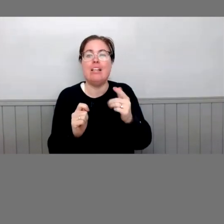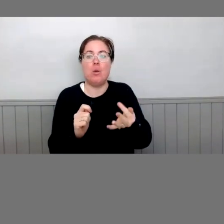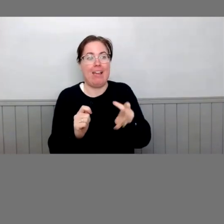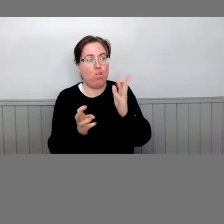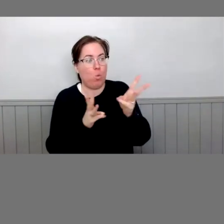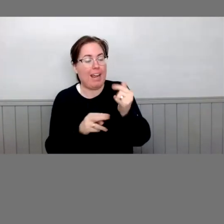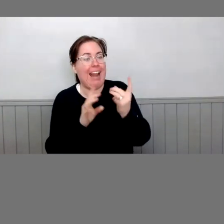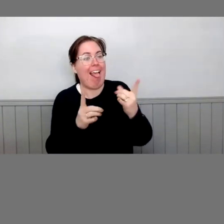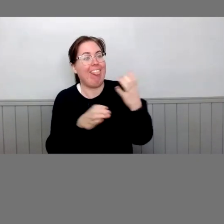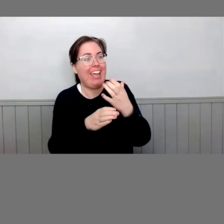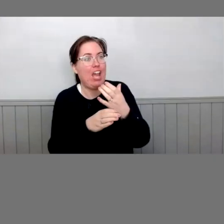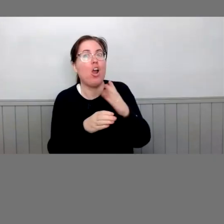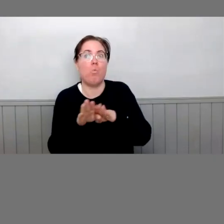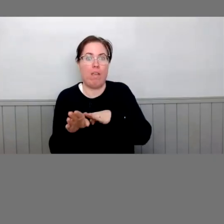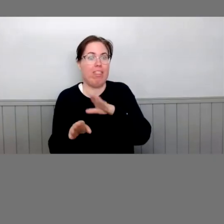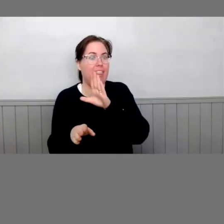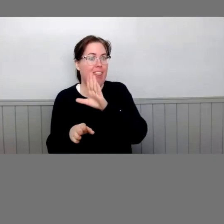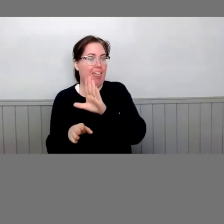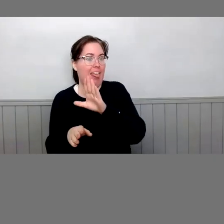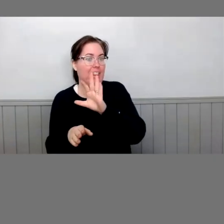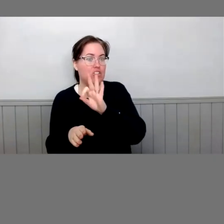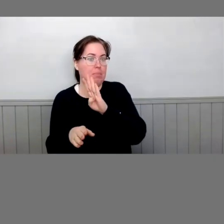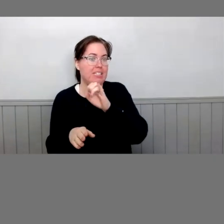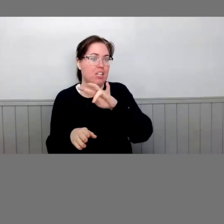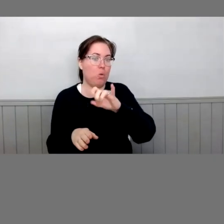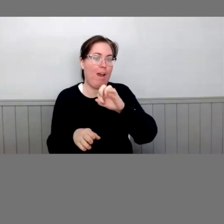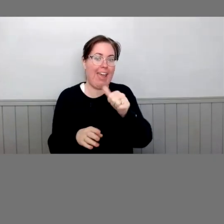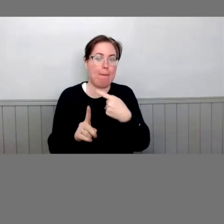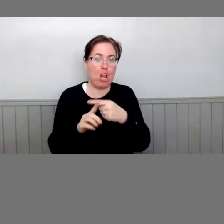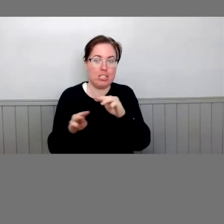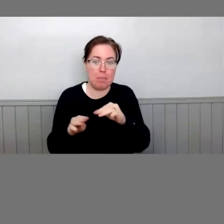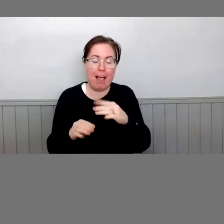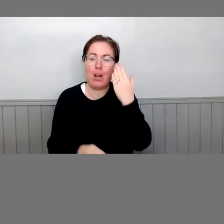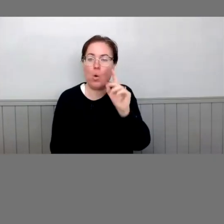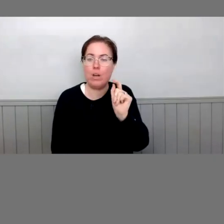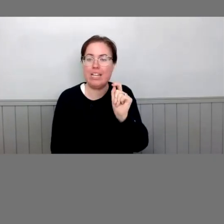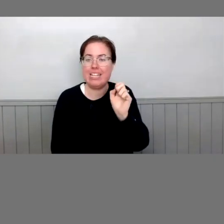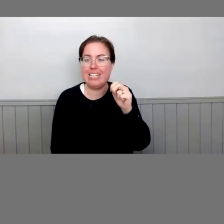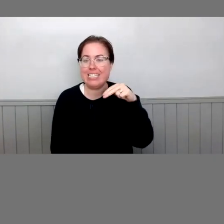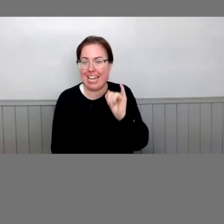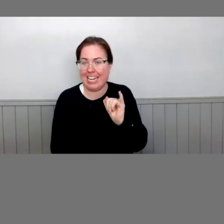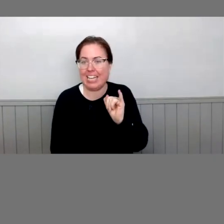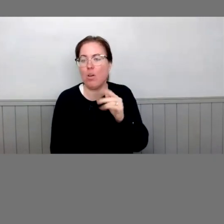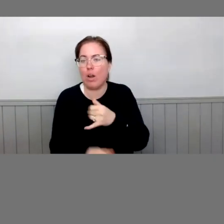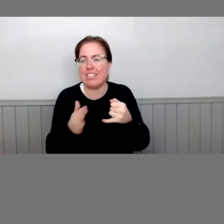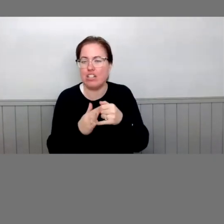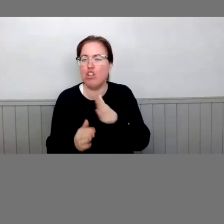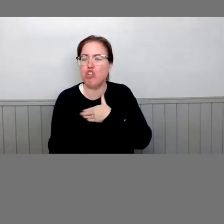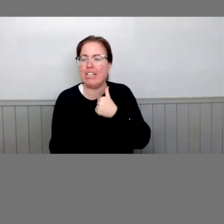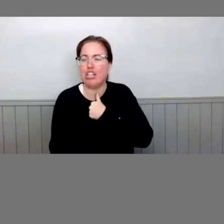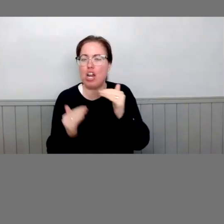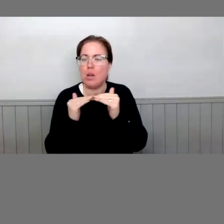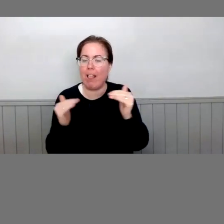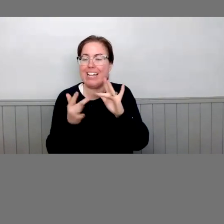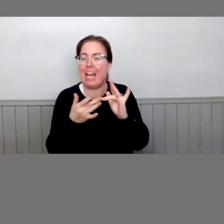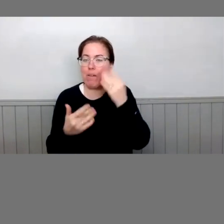with LGBTQIA plus people. And I know obviously Tenny does some work as well, the Transgender Equality